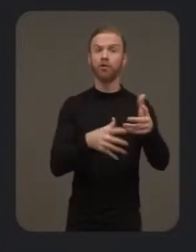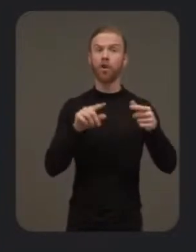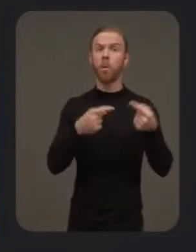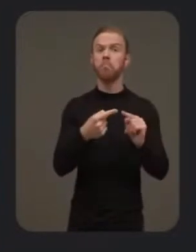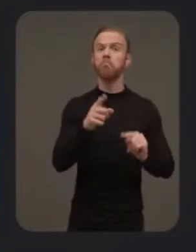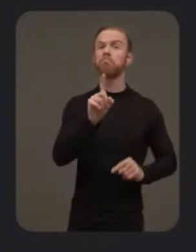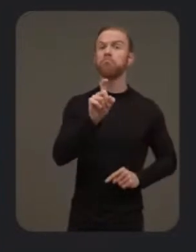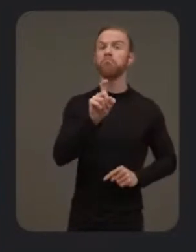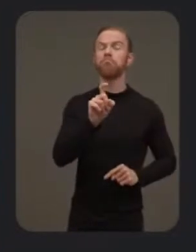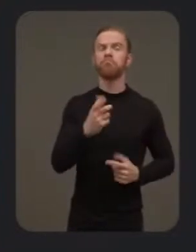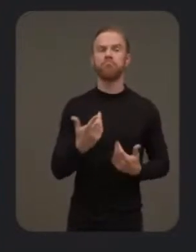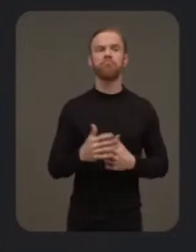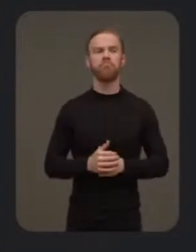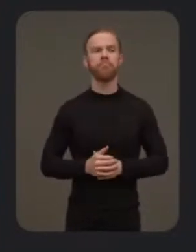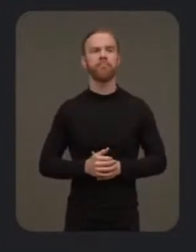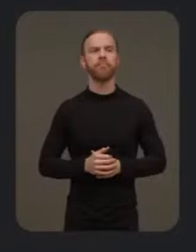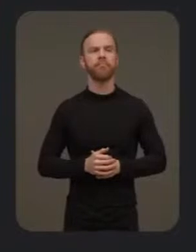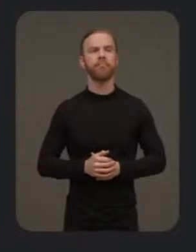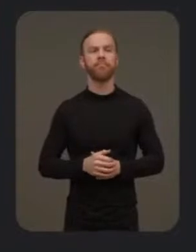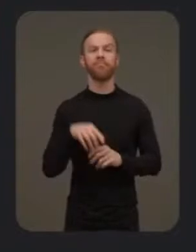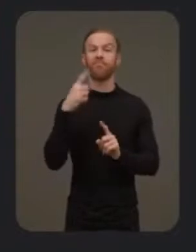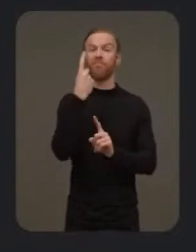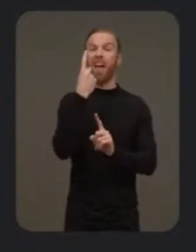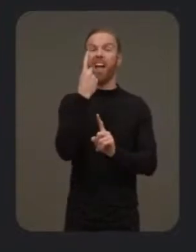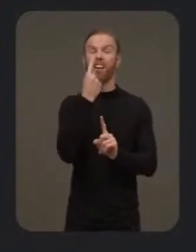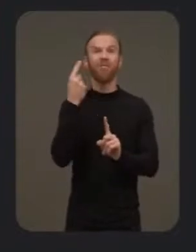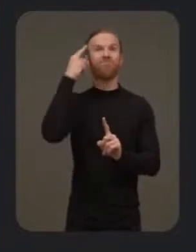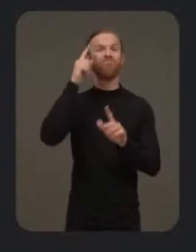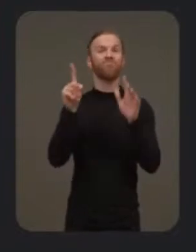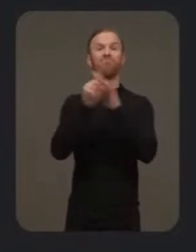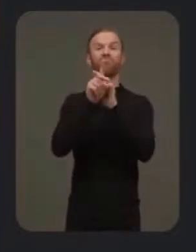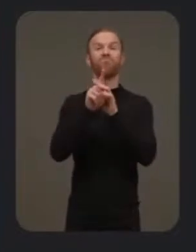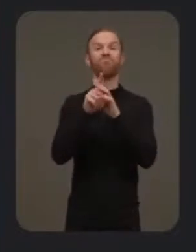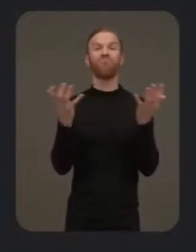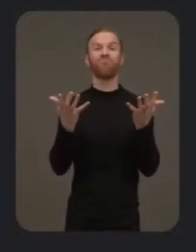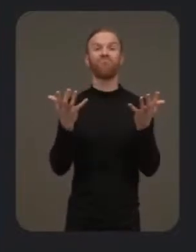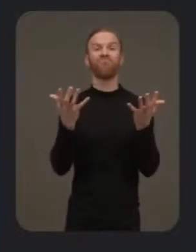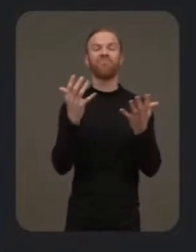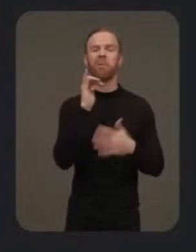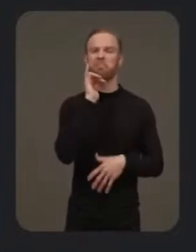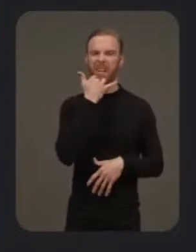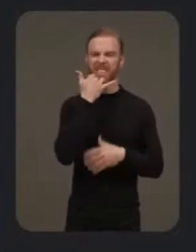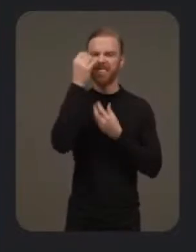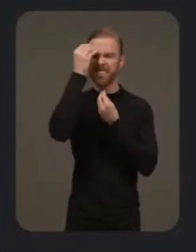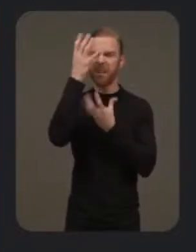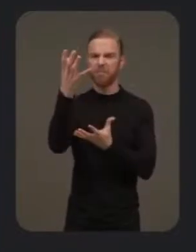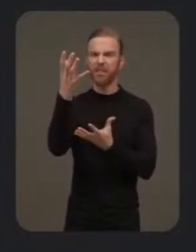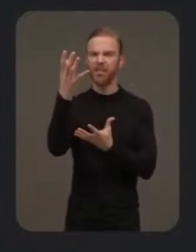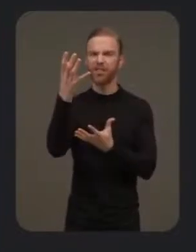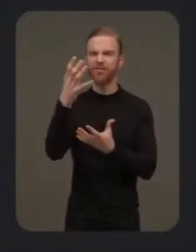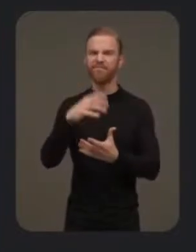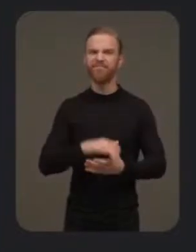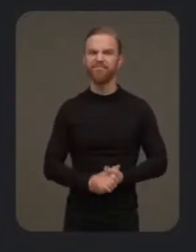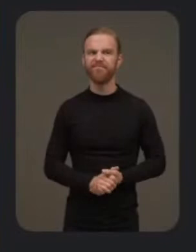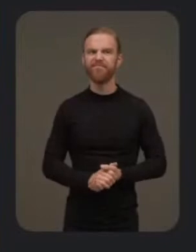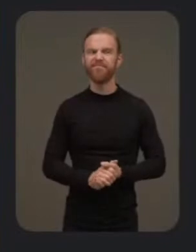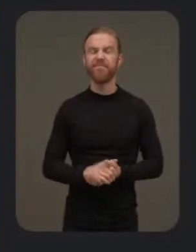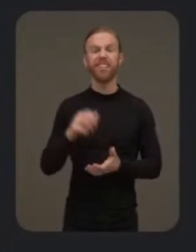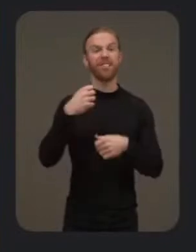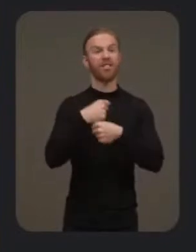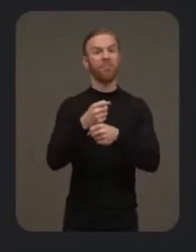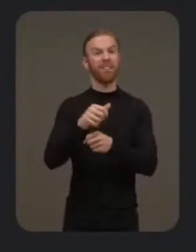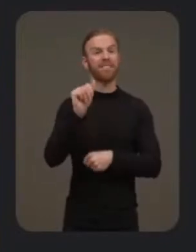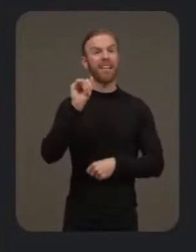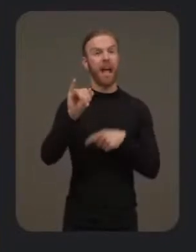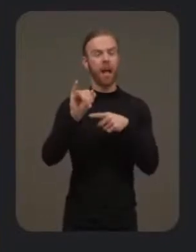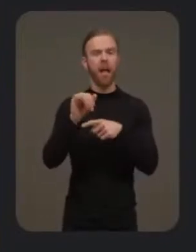way? One area that is top of mind for us is misinformation. Generative AI